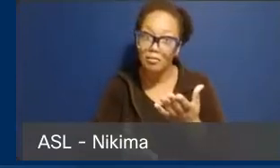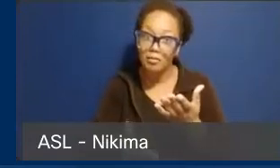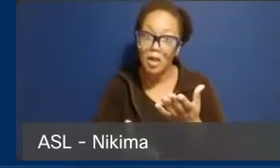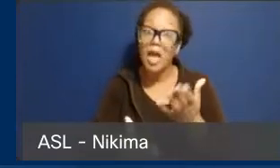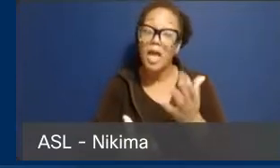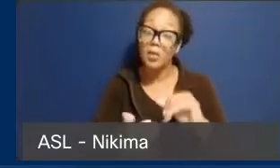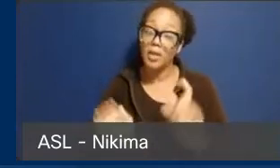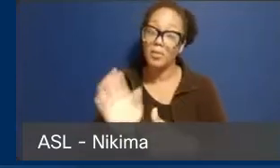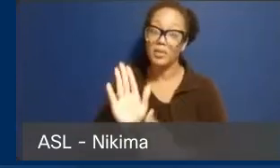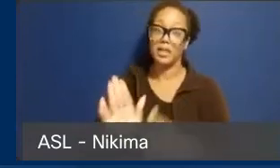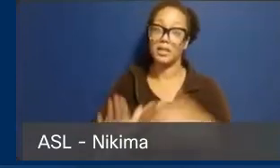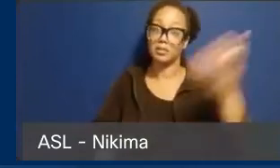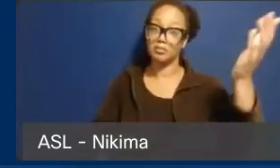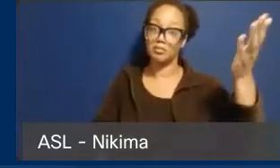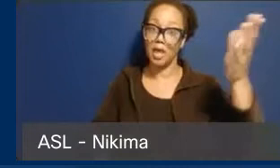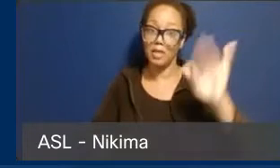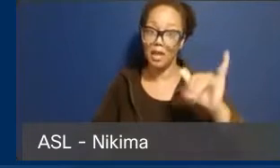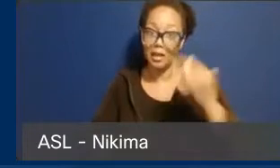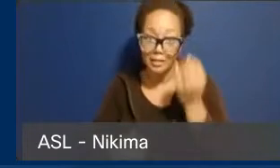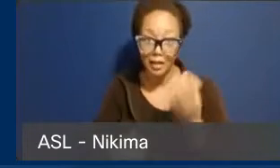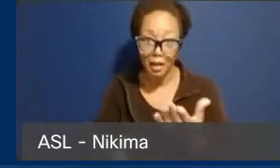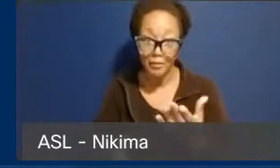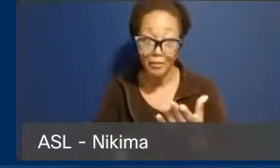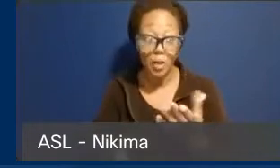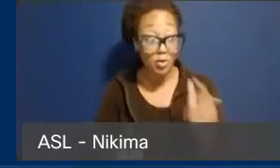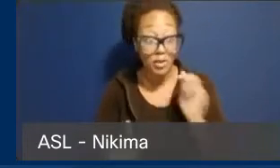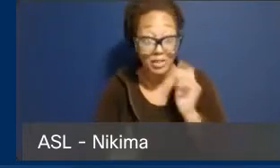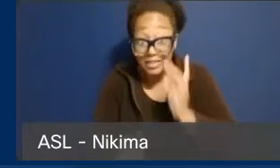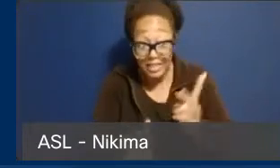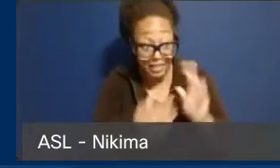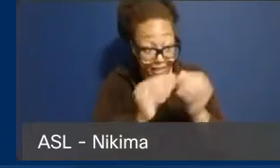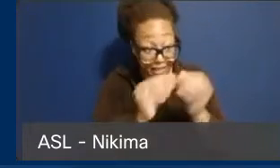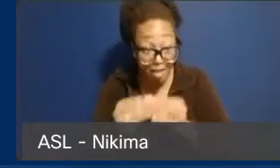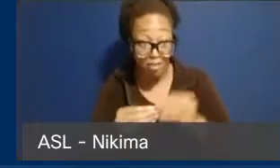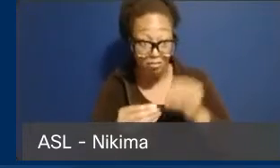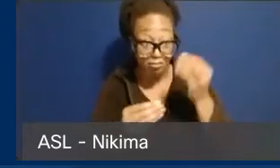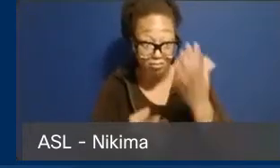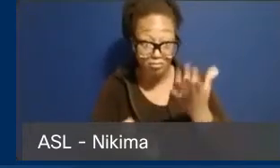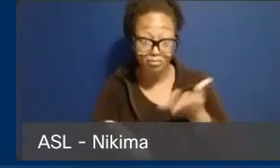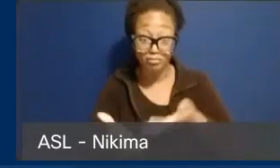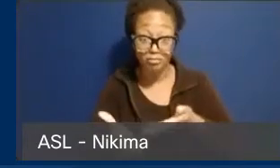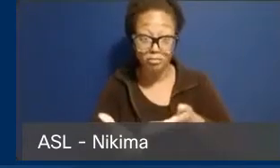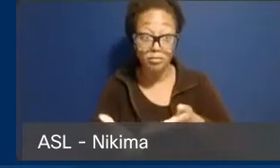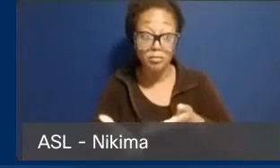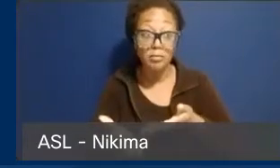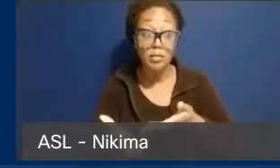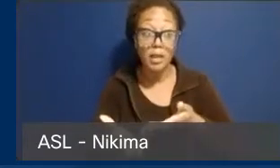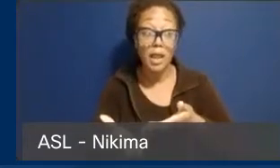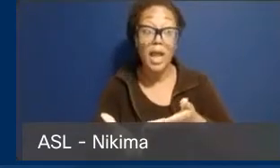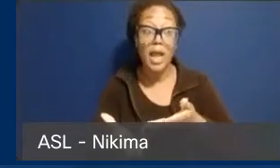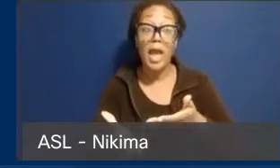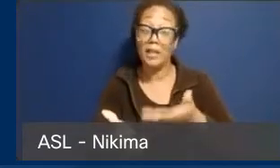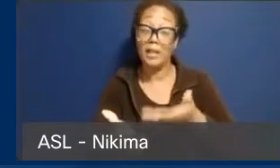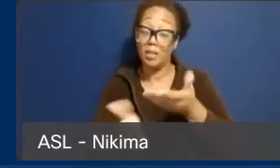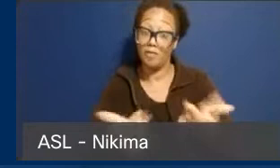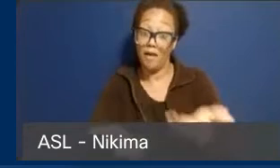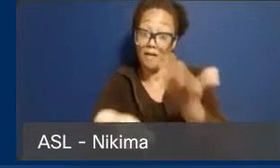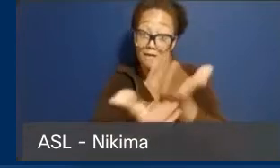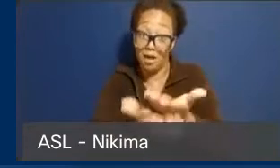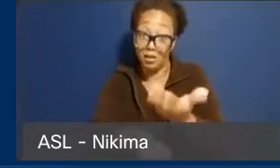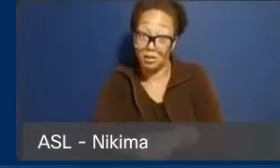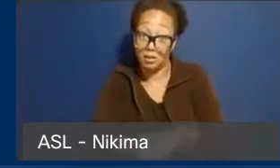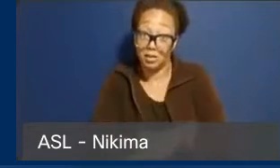one of the presenters said, you can see the data and then, give the facts of what